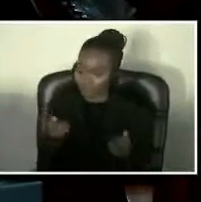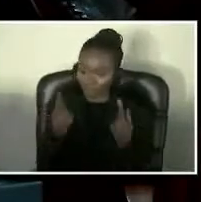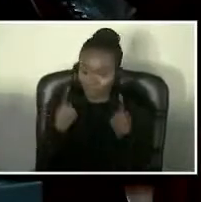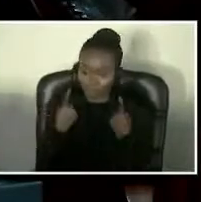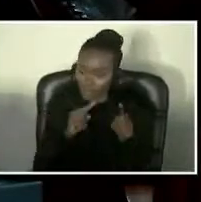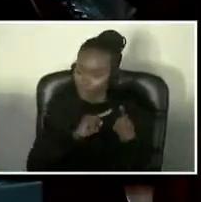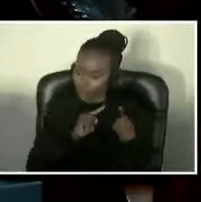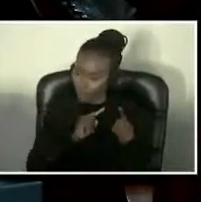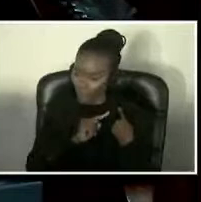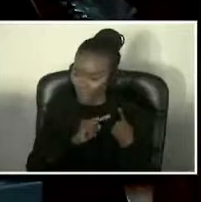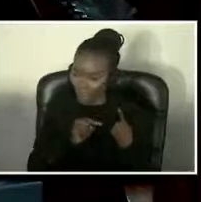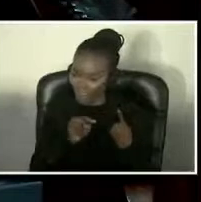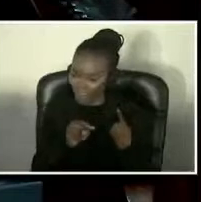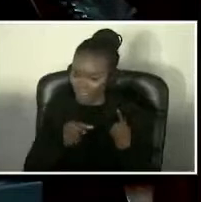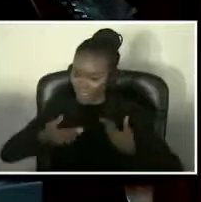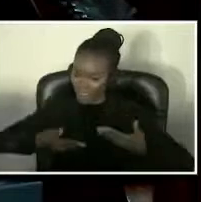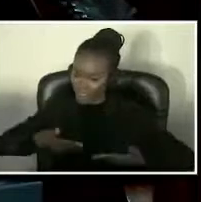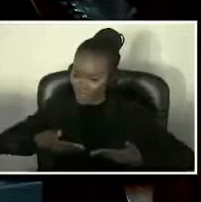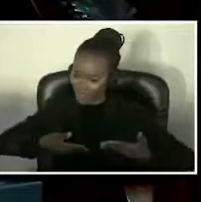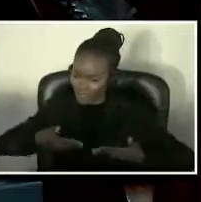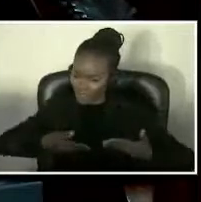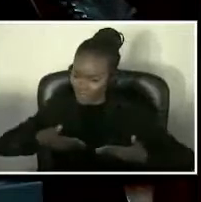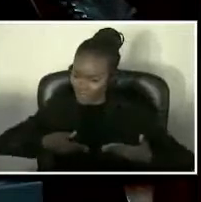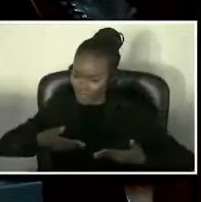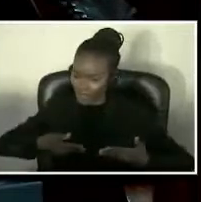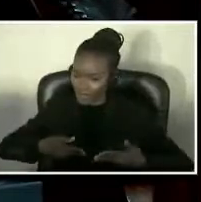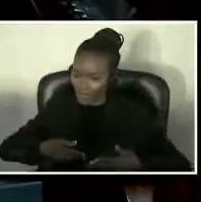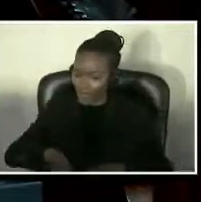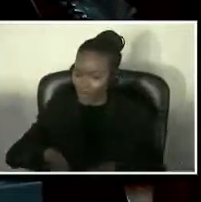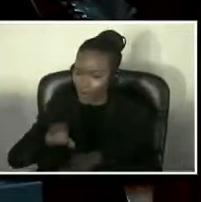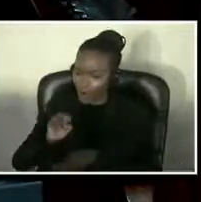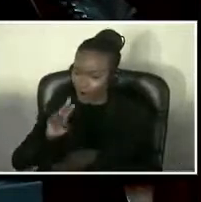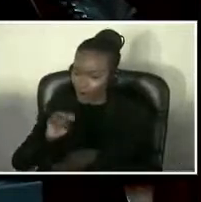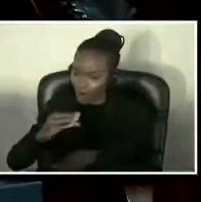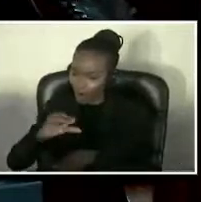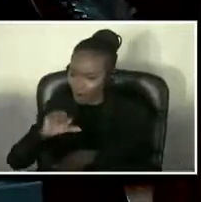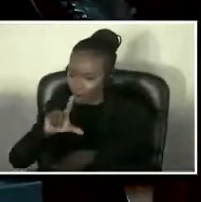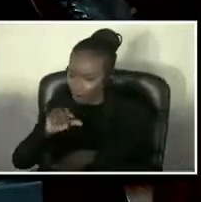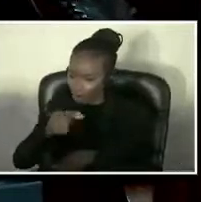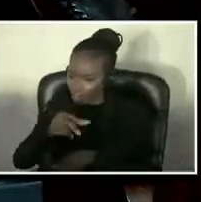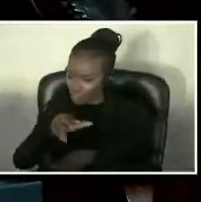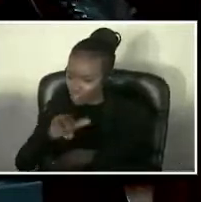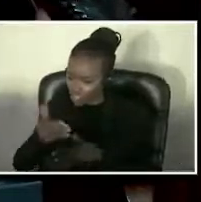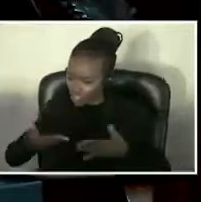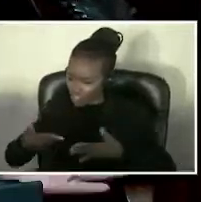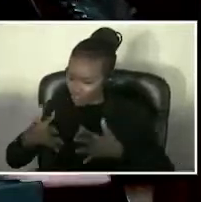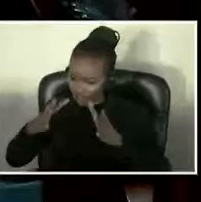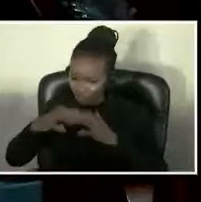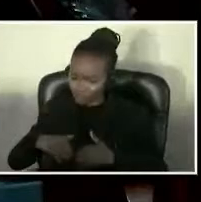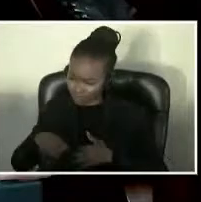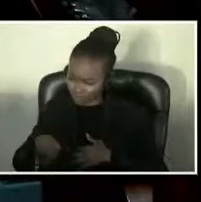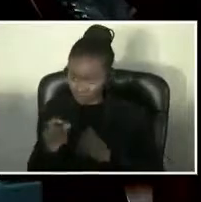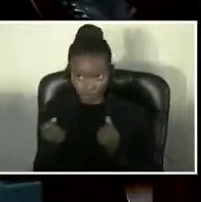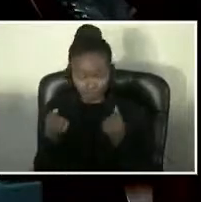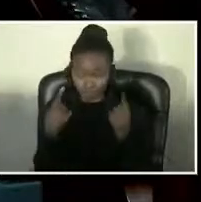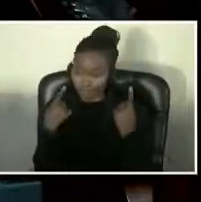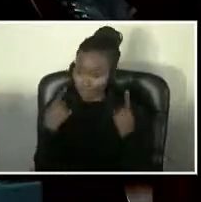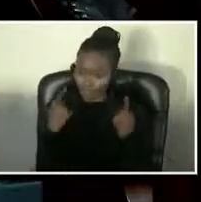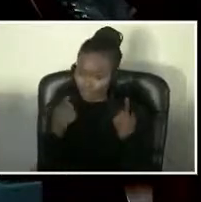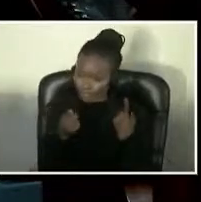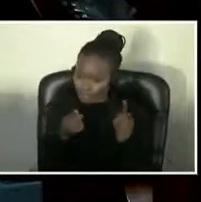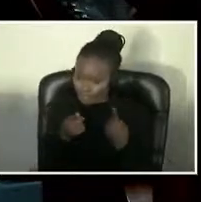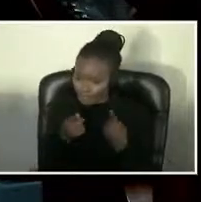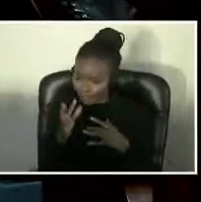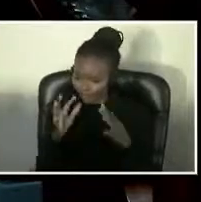there is no oncology services in this province that has collapsed from the moment there were challenges in the fifth administration and